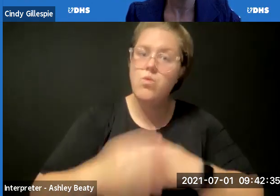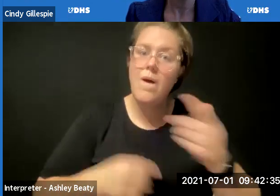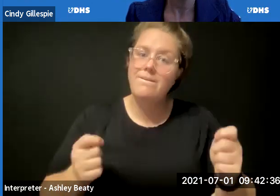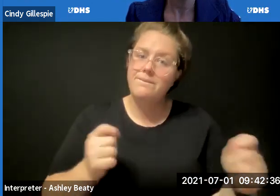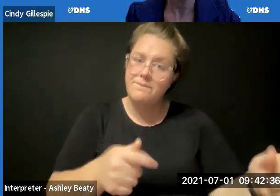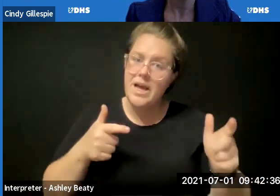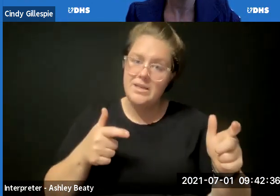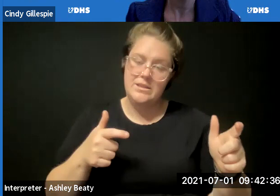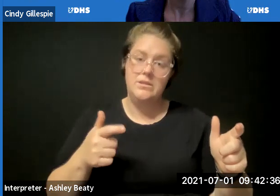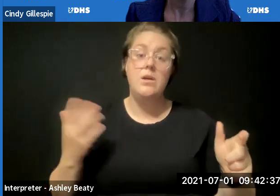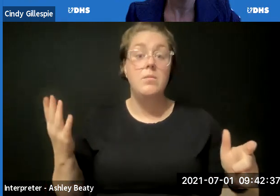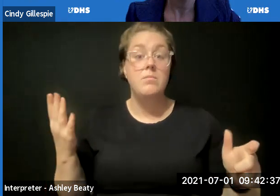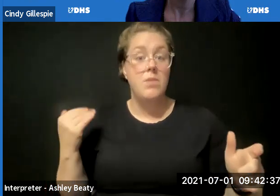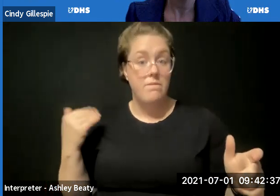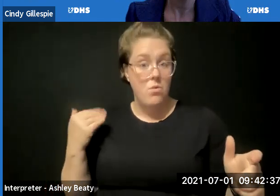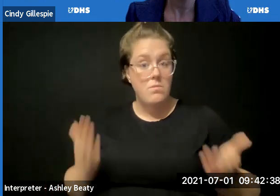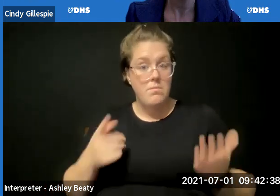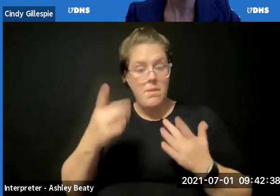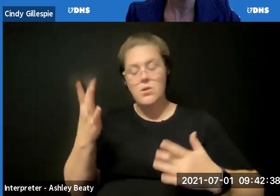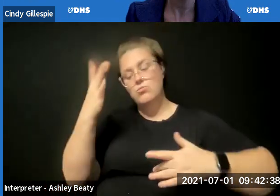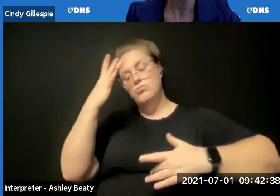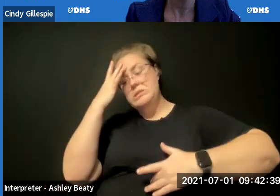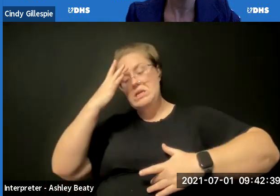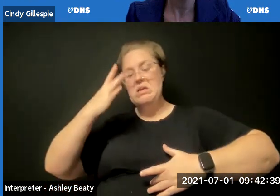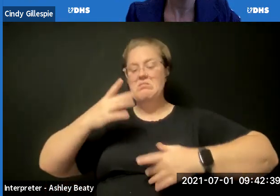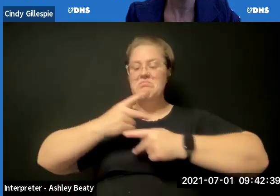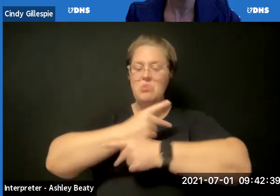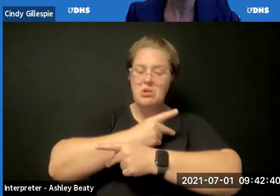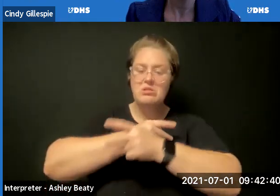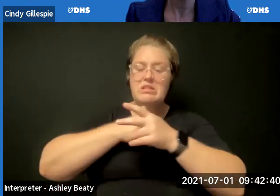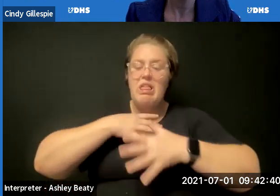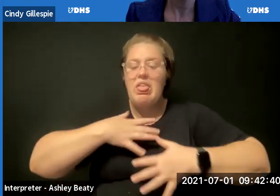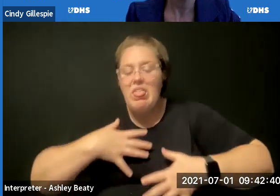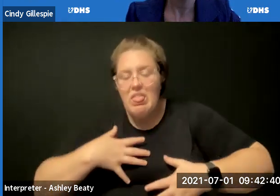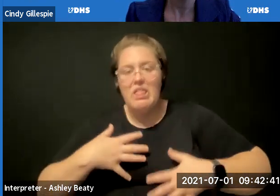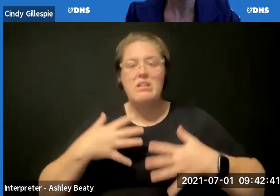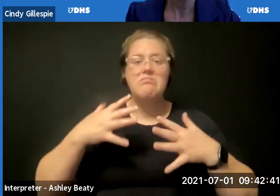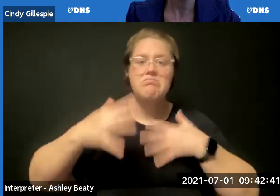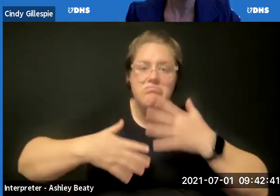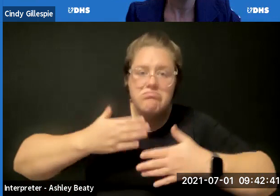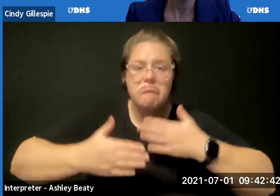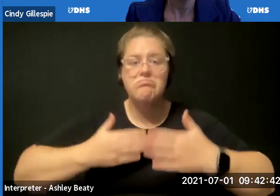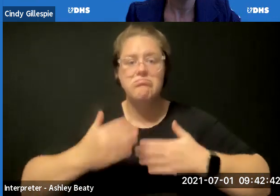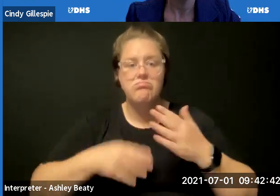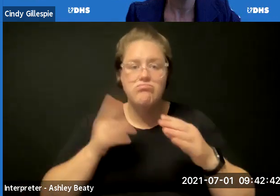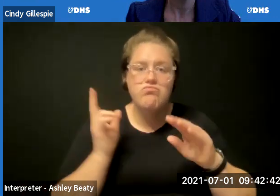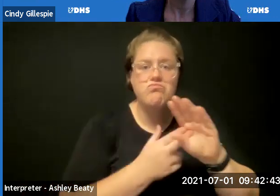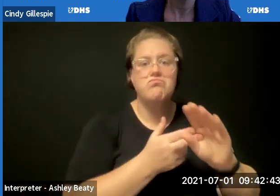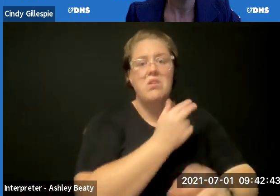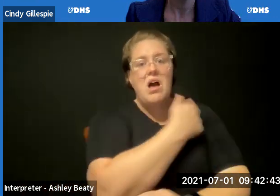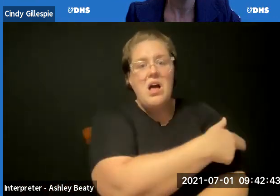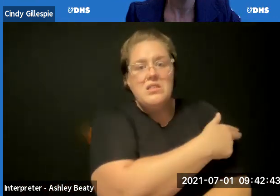might become sick, you may have to, it gets a little worse at home, you go to the hospital, They check you out. They may admit you